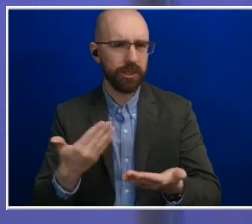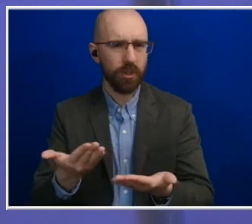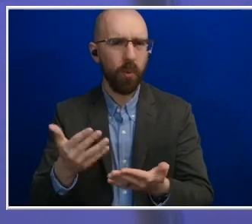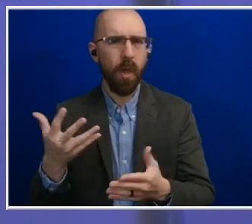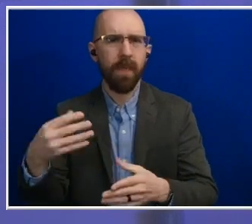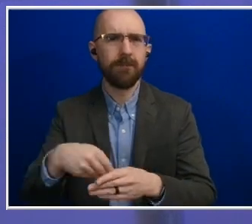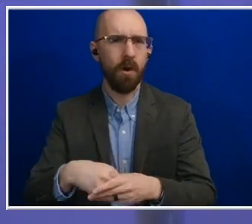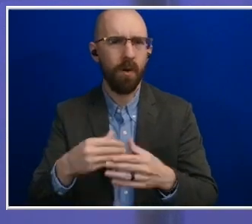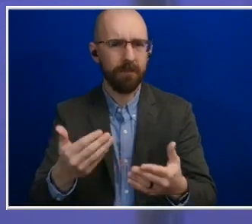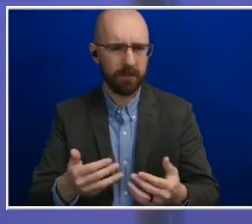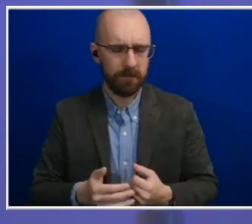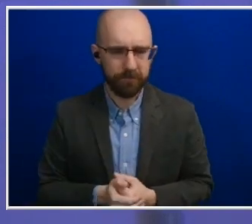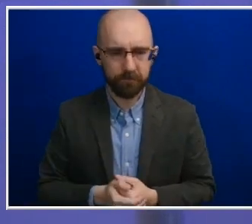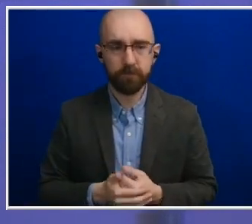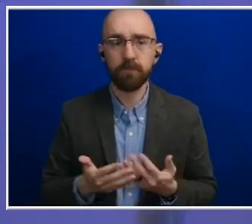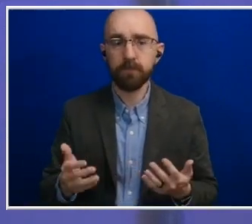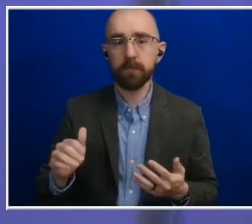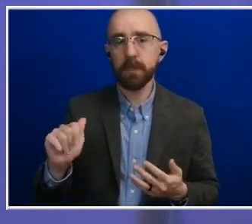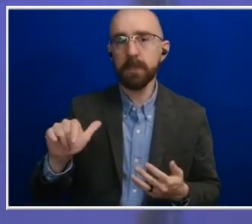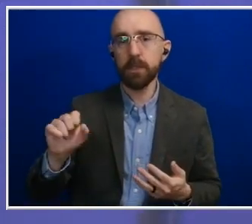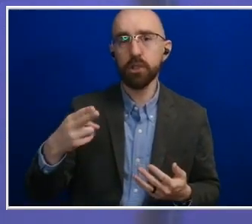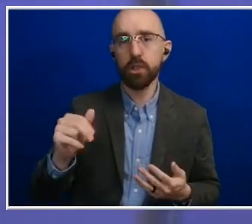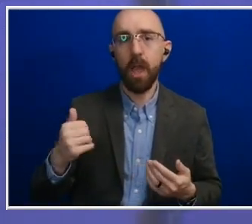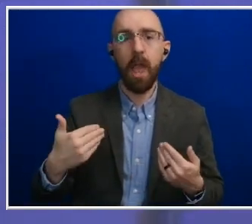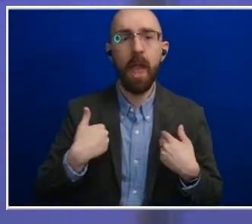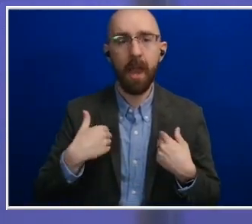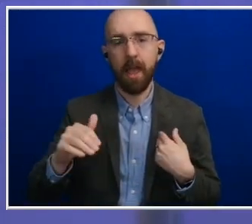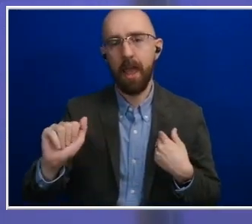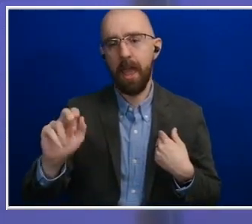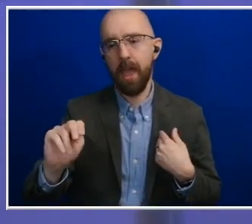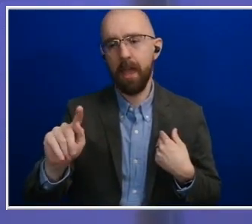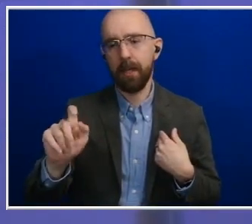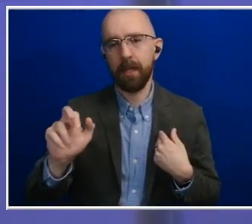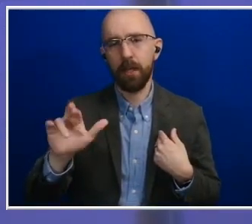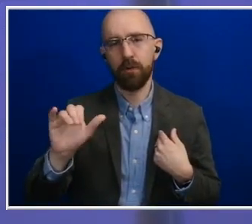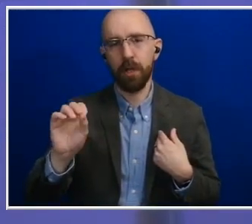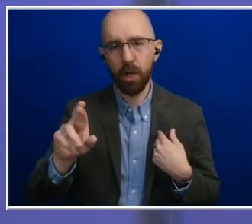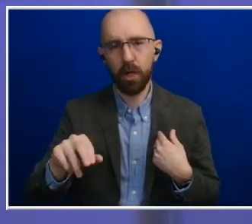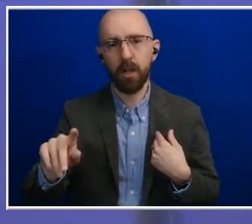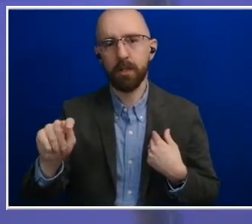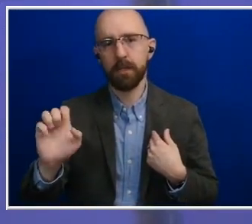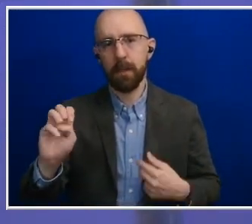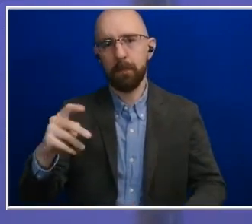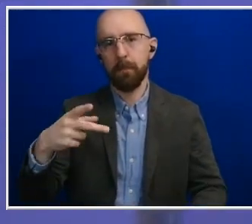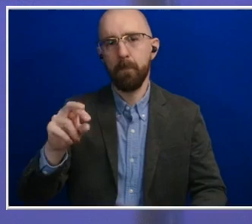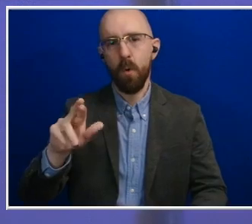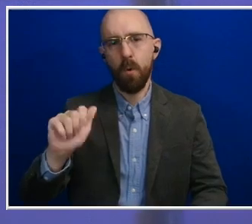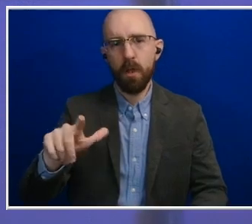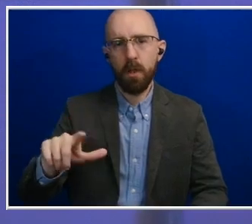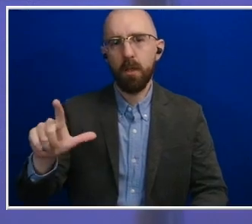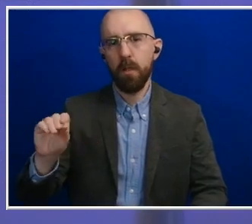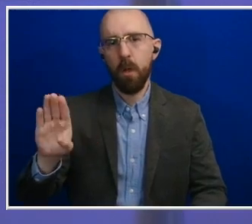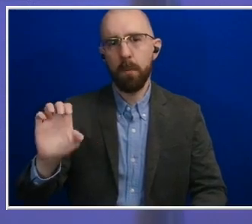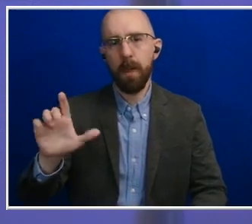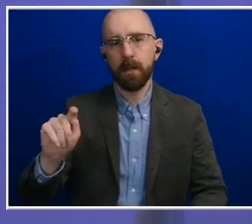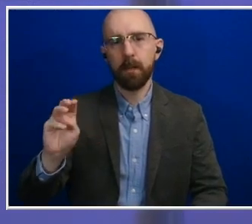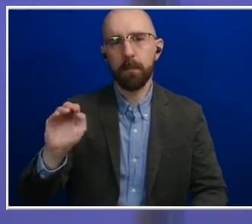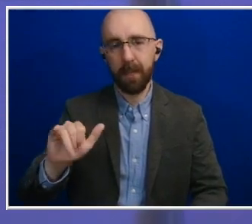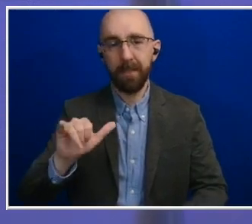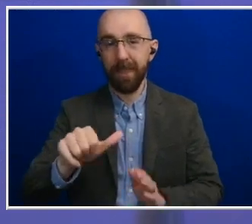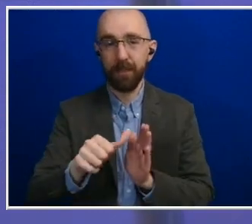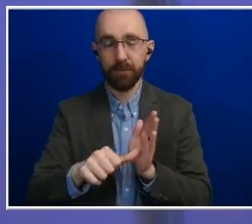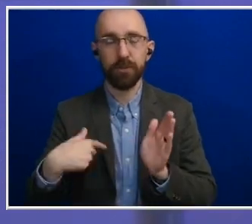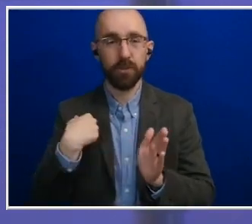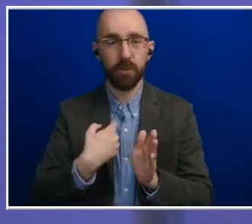so Alicia had what's called an anterior temporal lobectomy. So in that surgery, we make an incision over the skin, and then